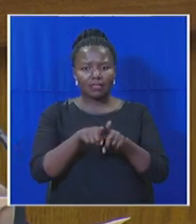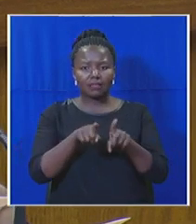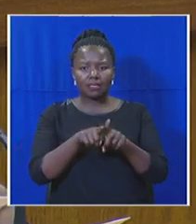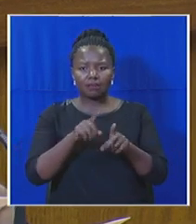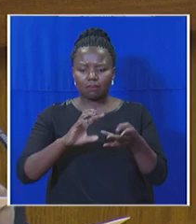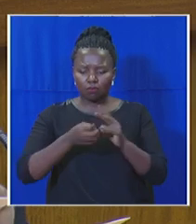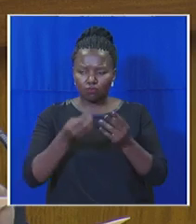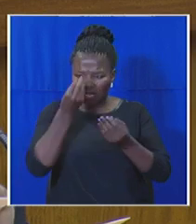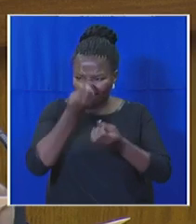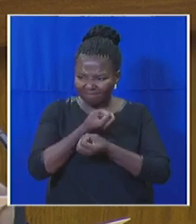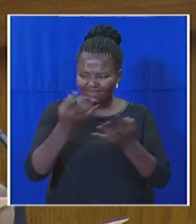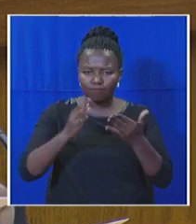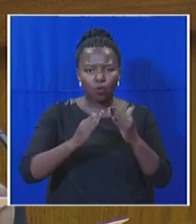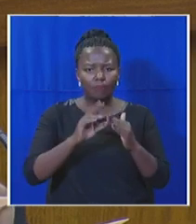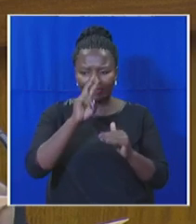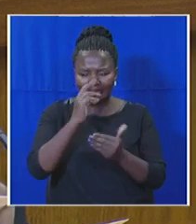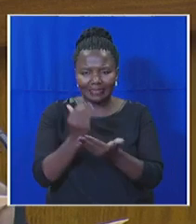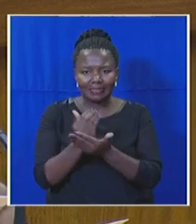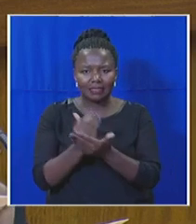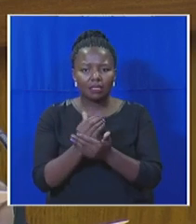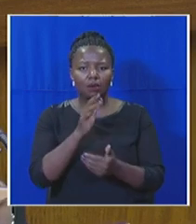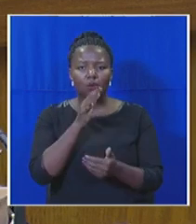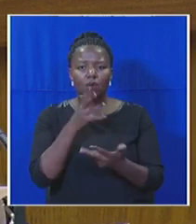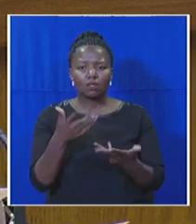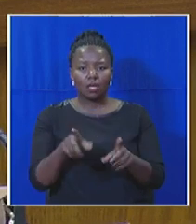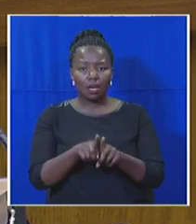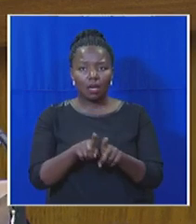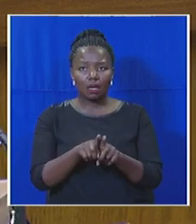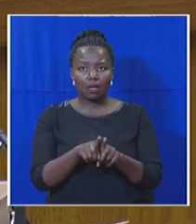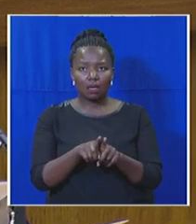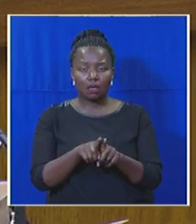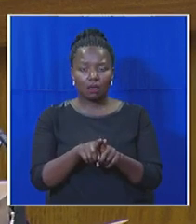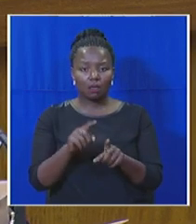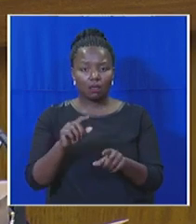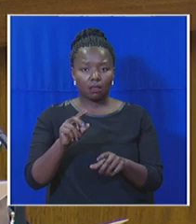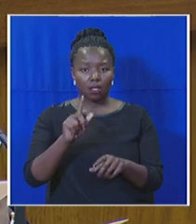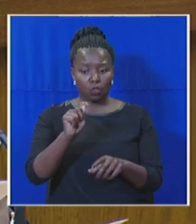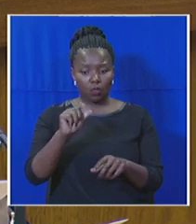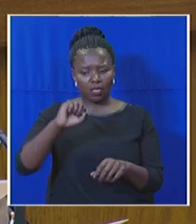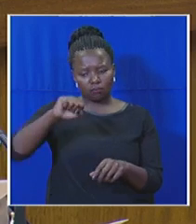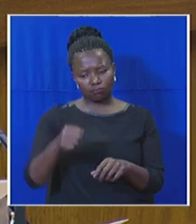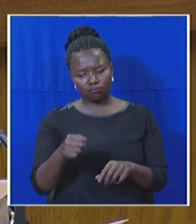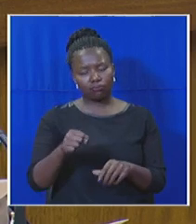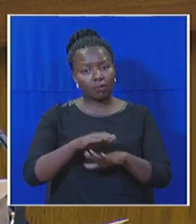water-efficient technologies such as low-flush toilets,